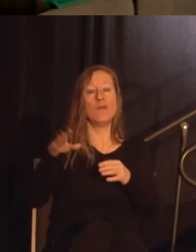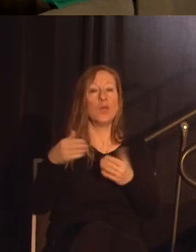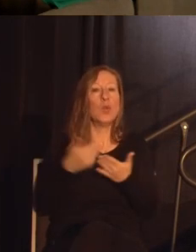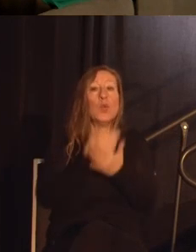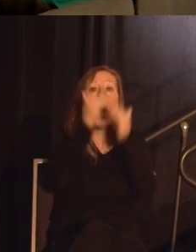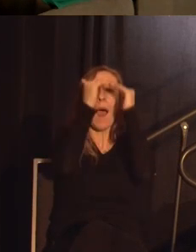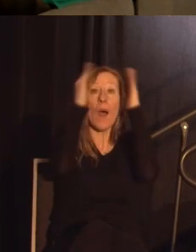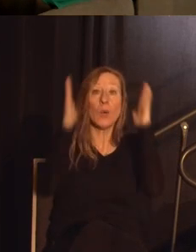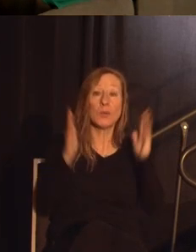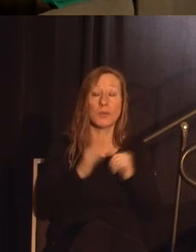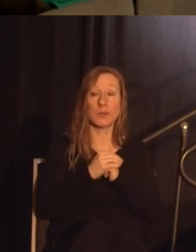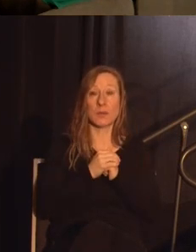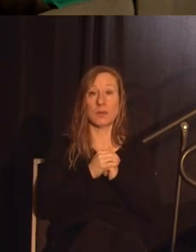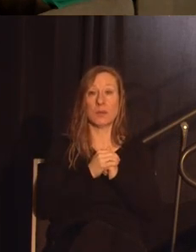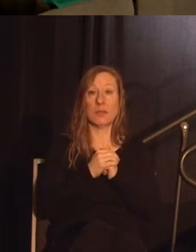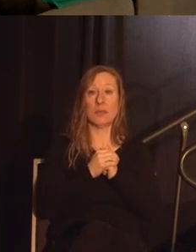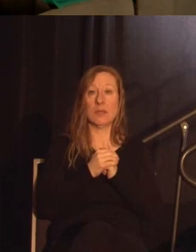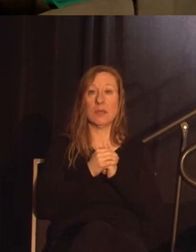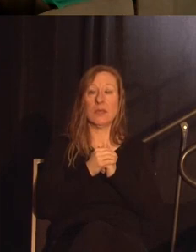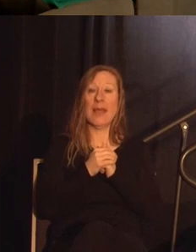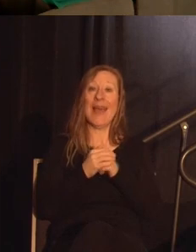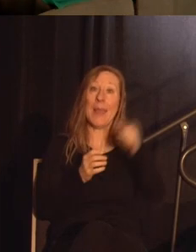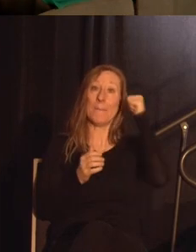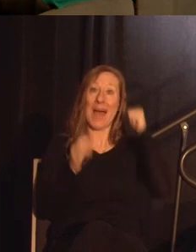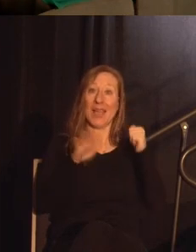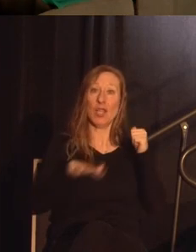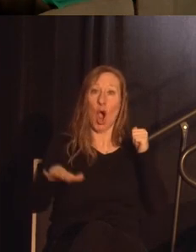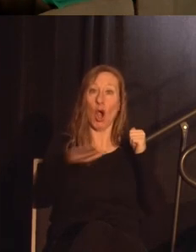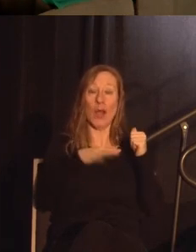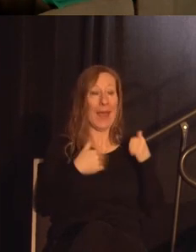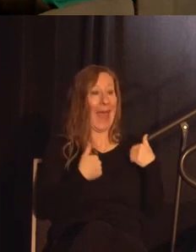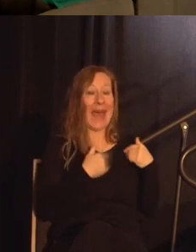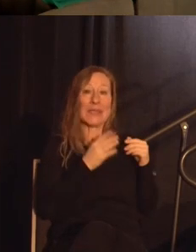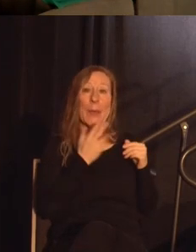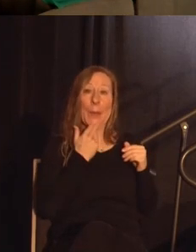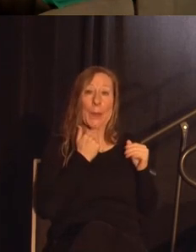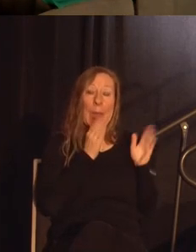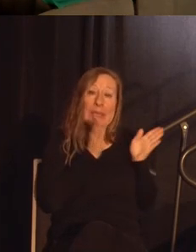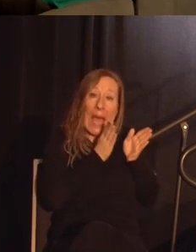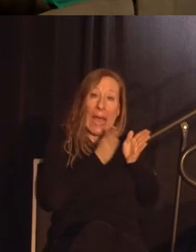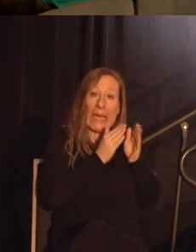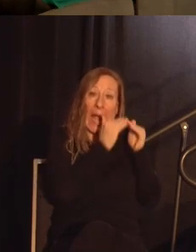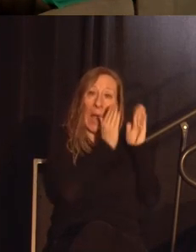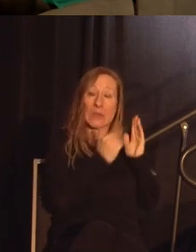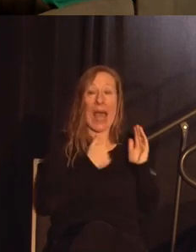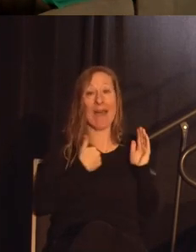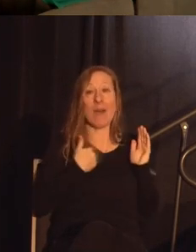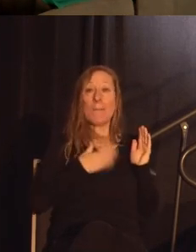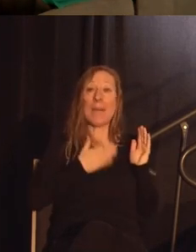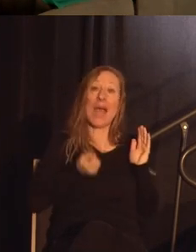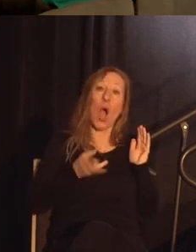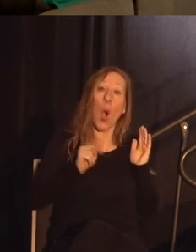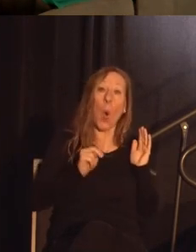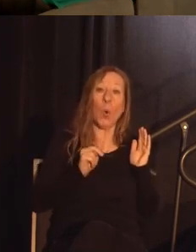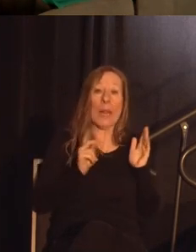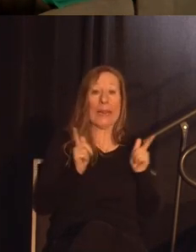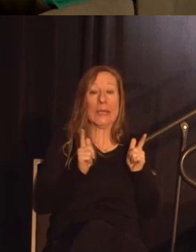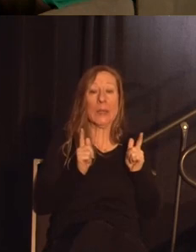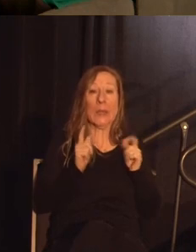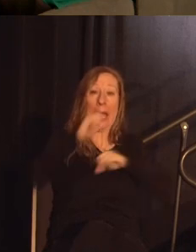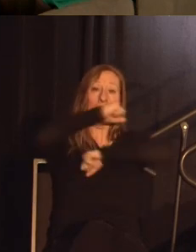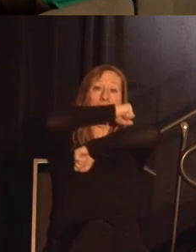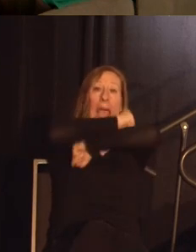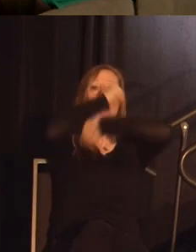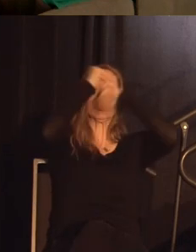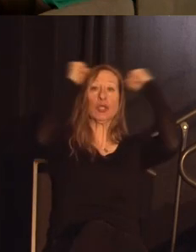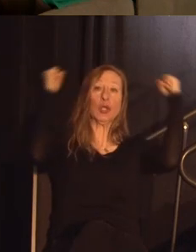that has a tiny house in the backyard, and I have my own little castle with